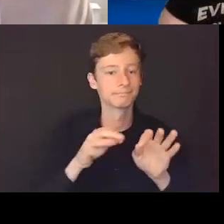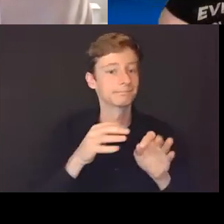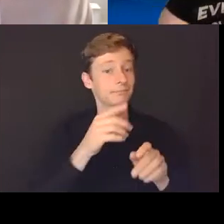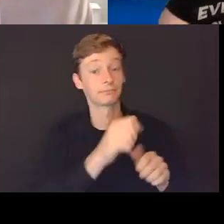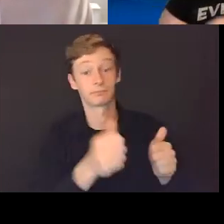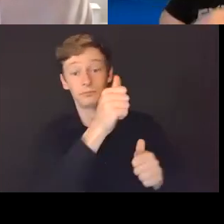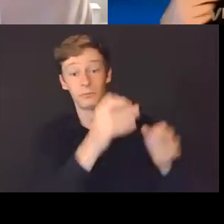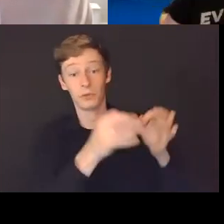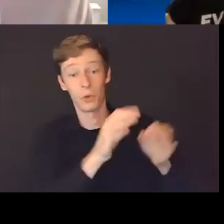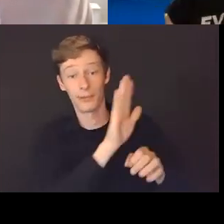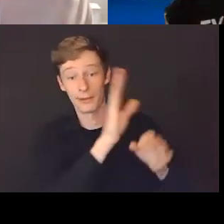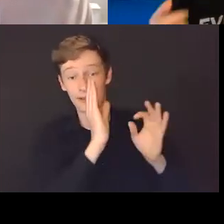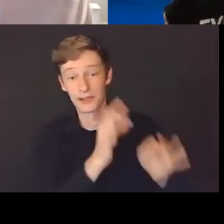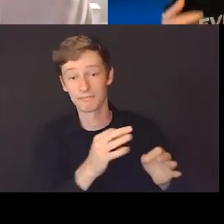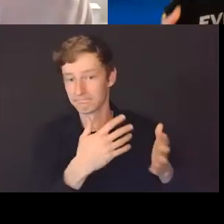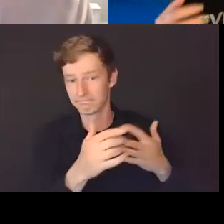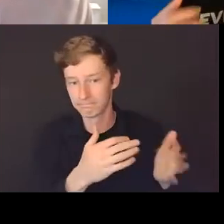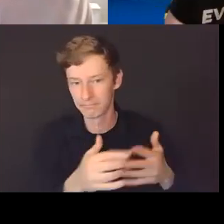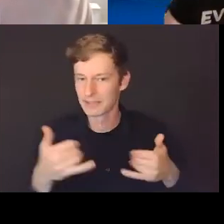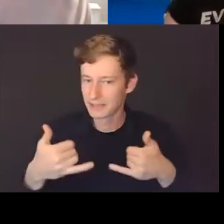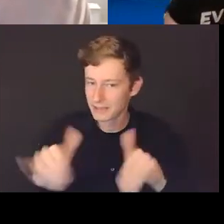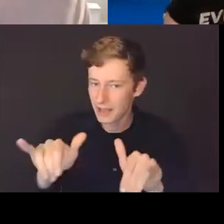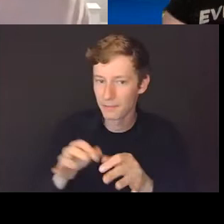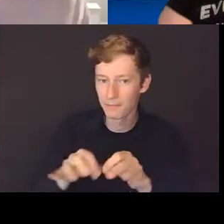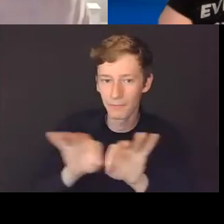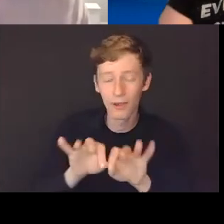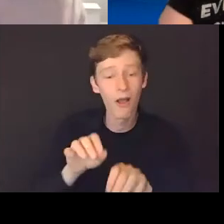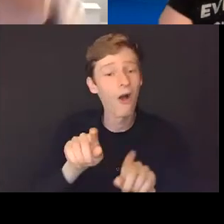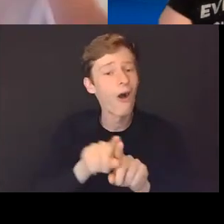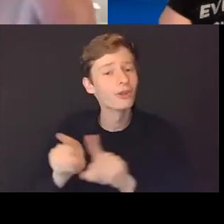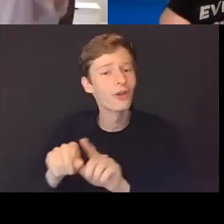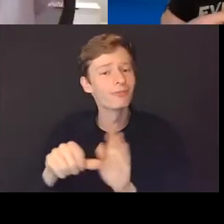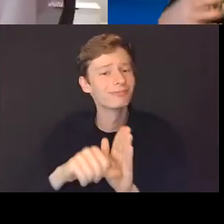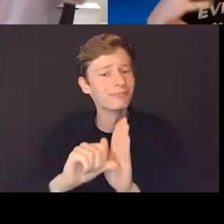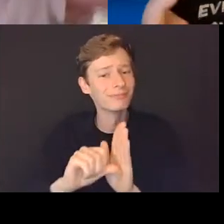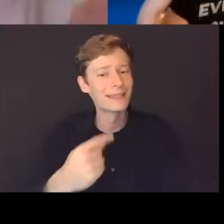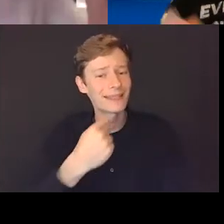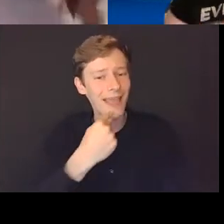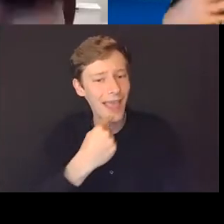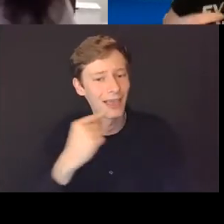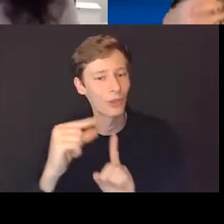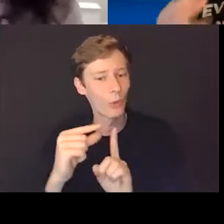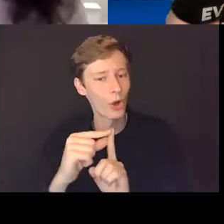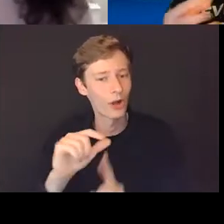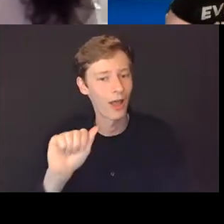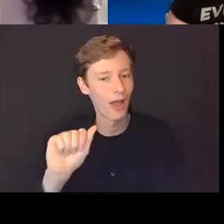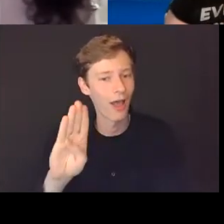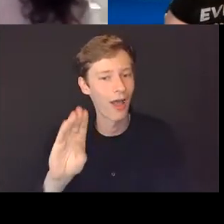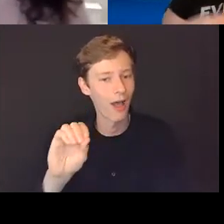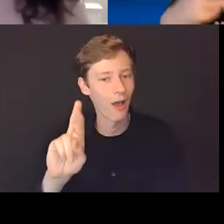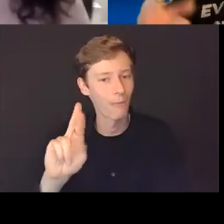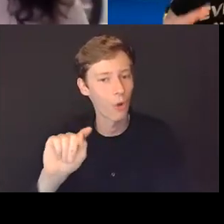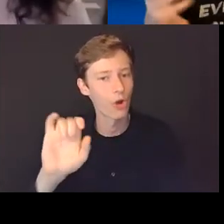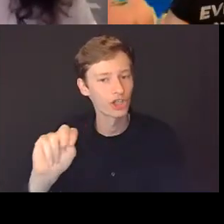to echo what Sarah said, we also have to say the word abortion. We are just recreating that